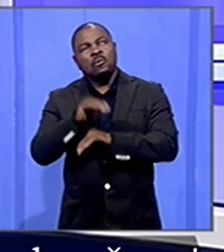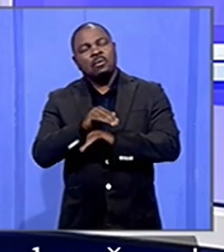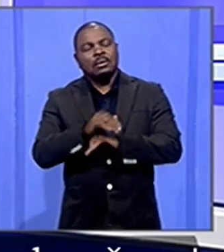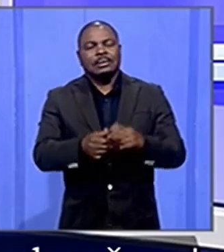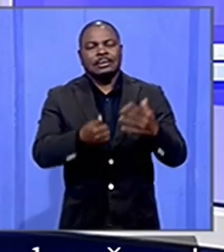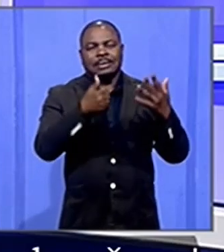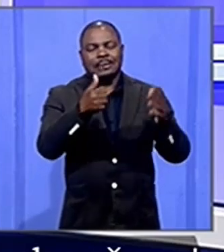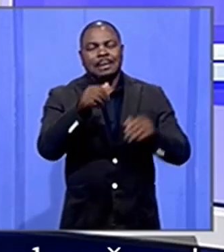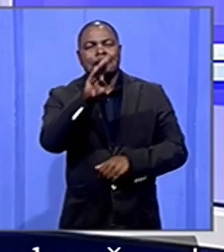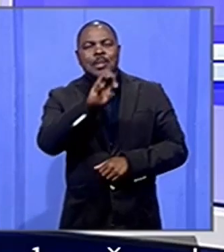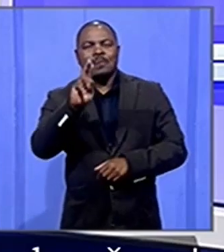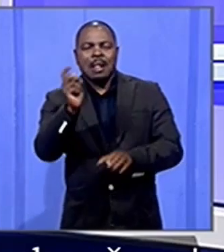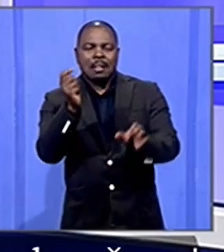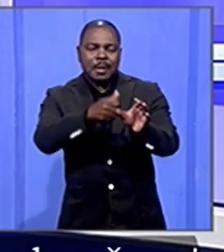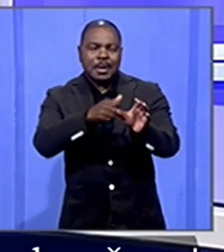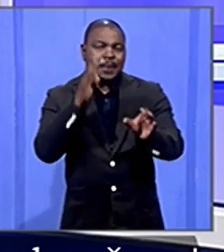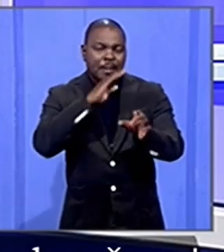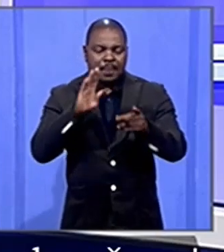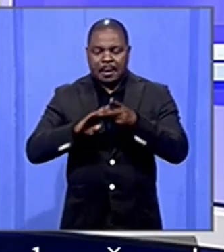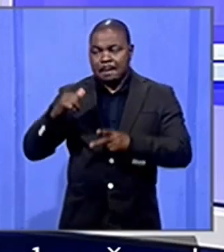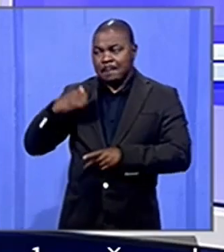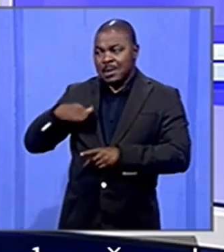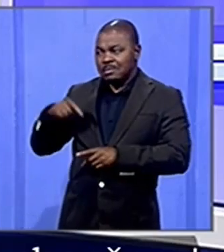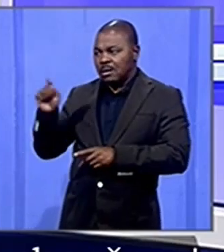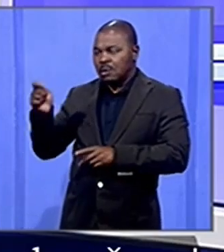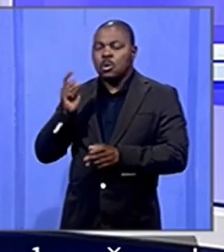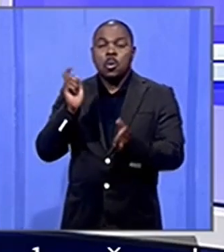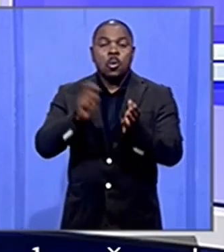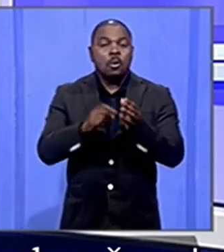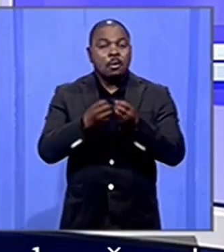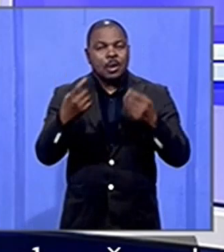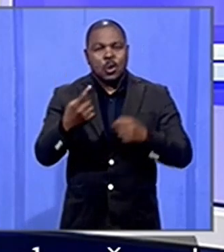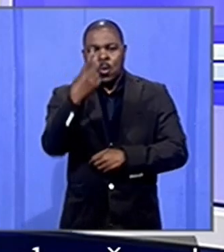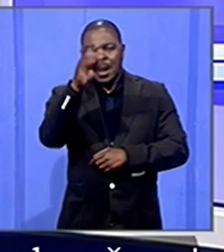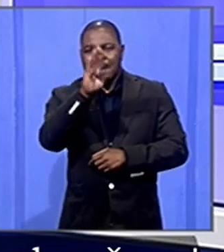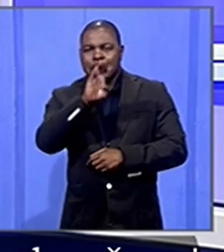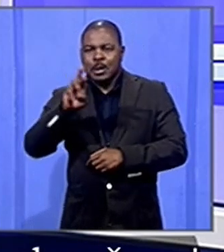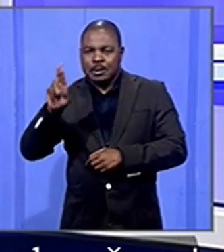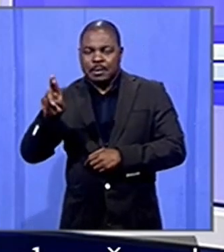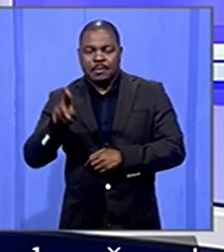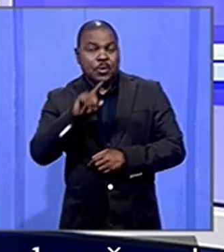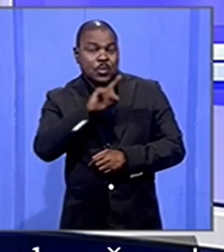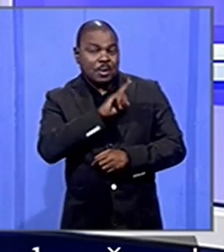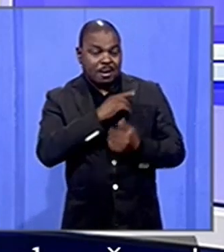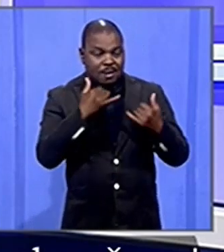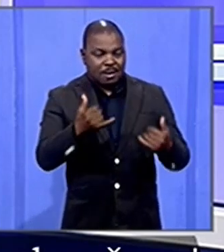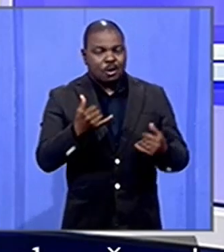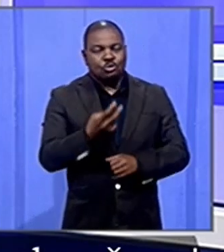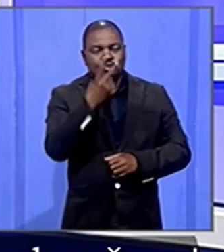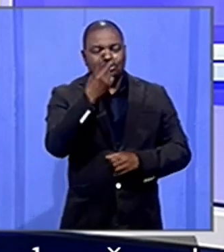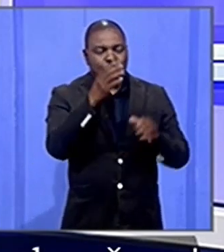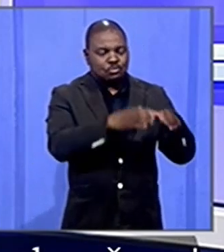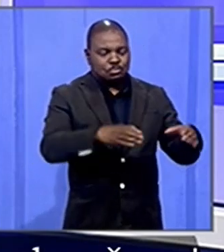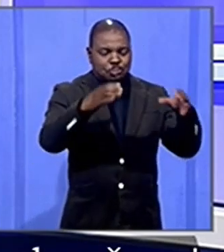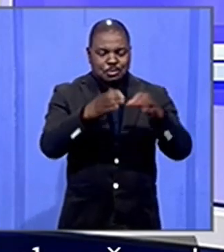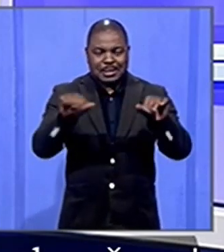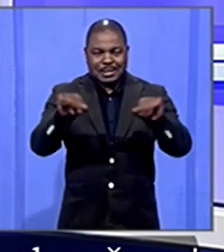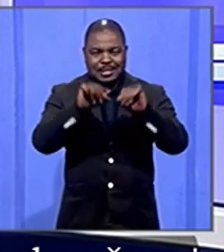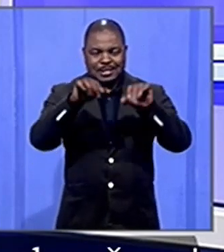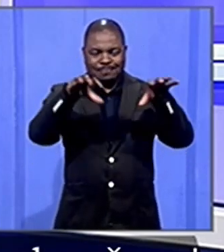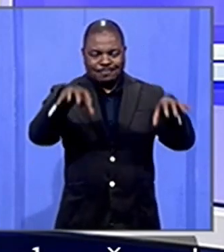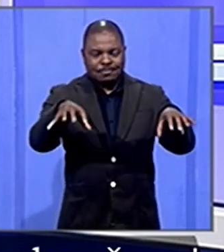tše 6 mola mebasepala e kolota diranta tše bilione. Se ka ge lenaneo la mehuta e mebedi la go